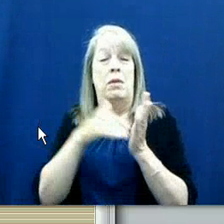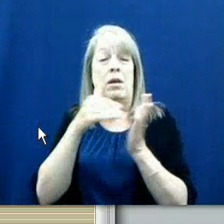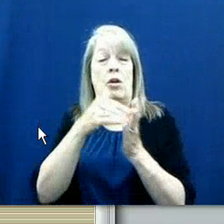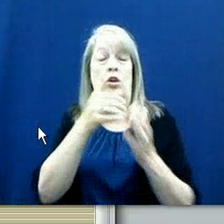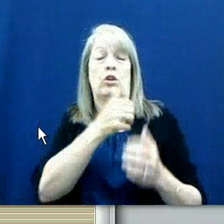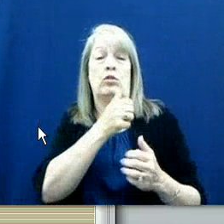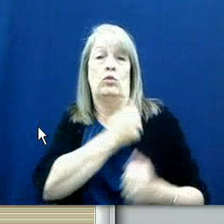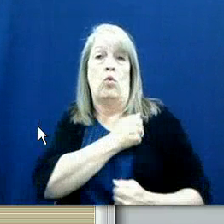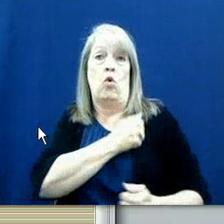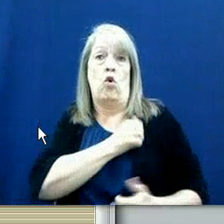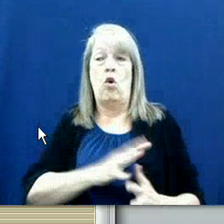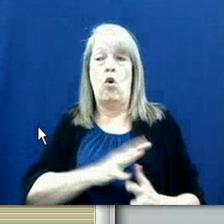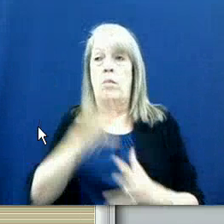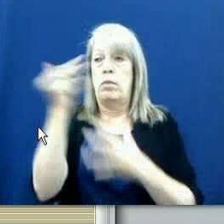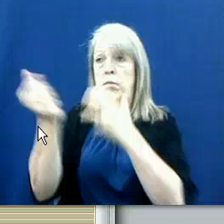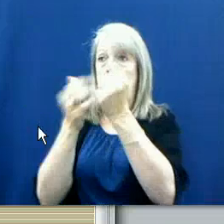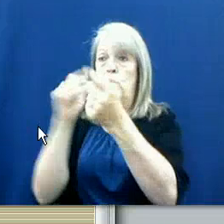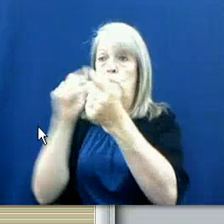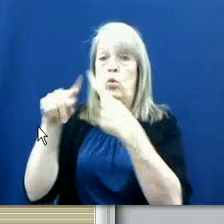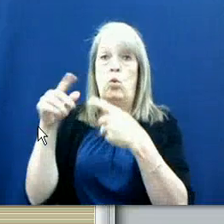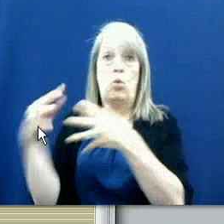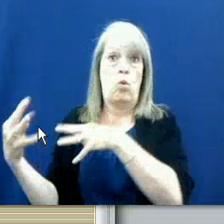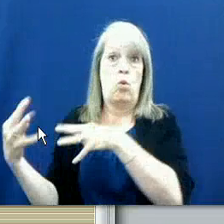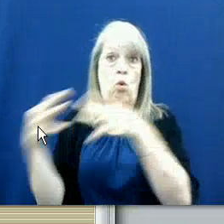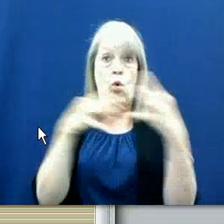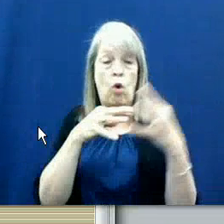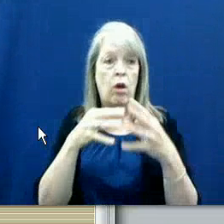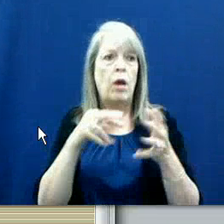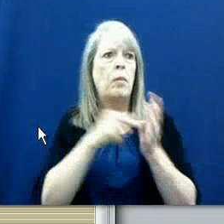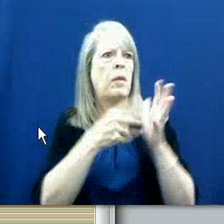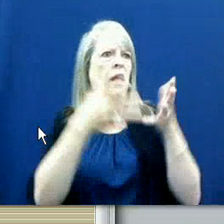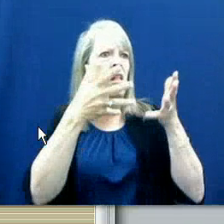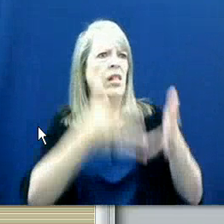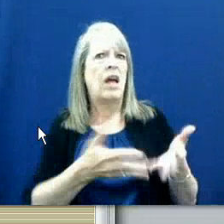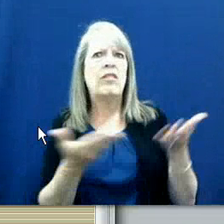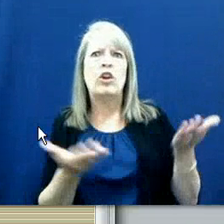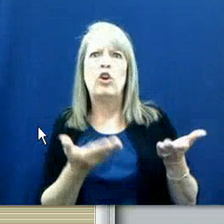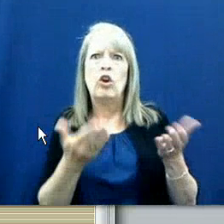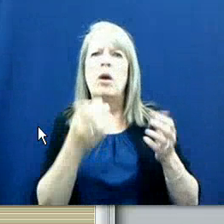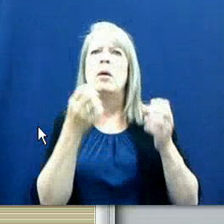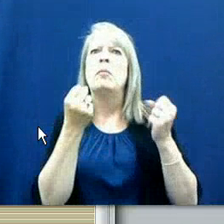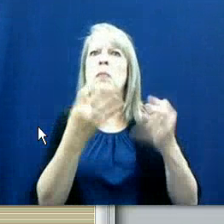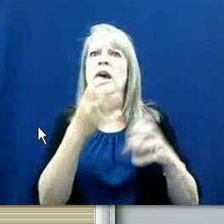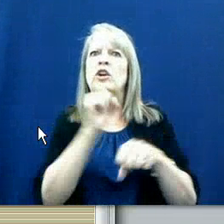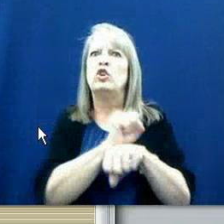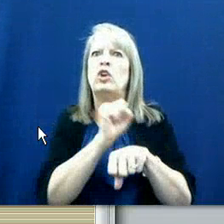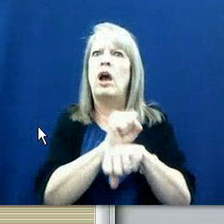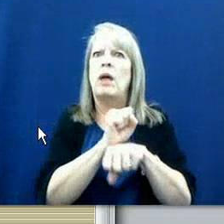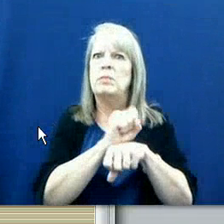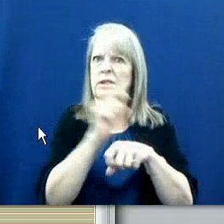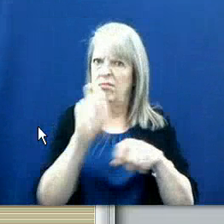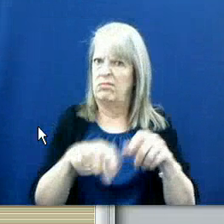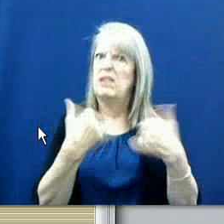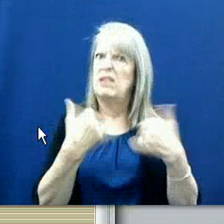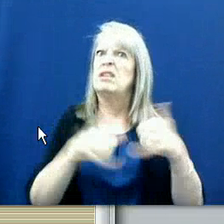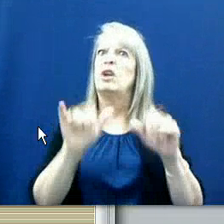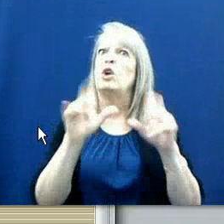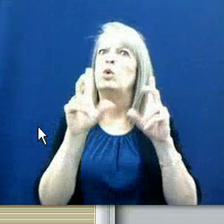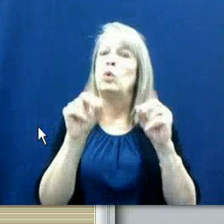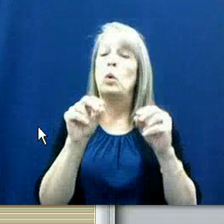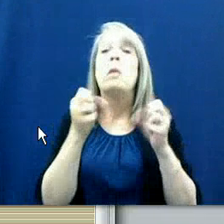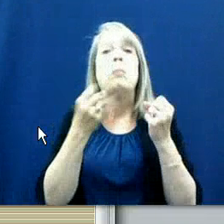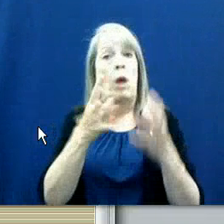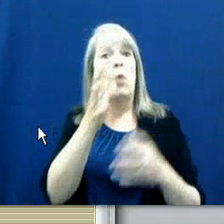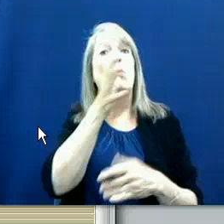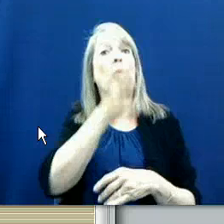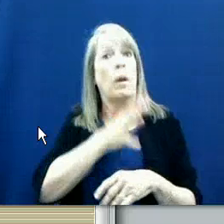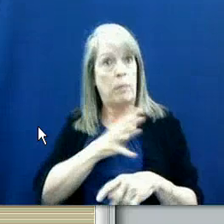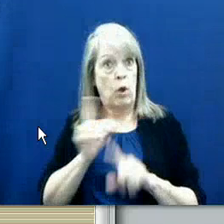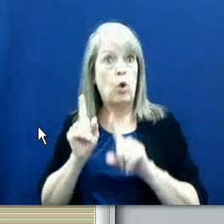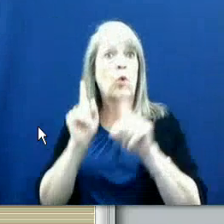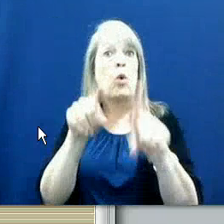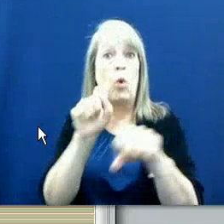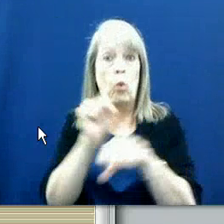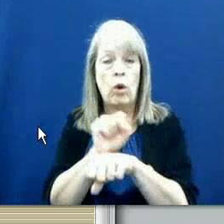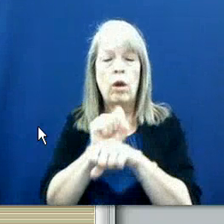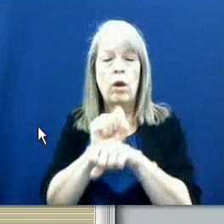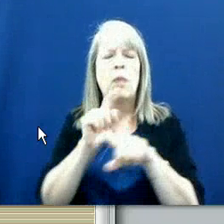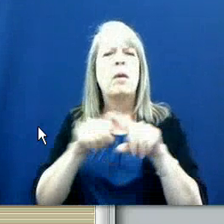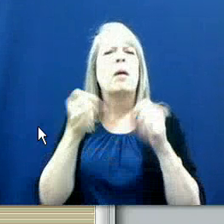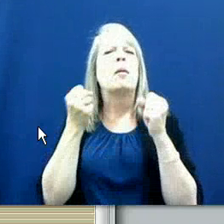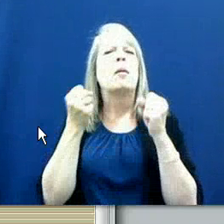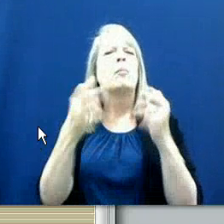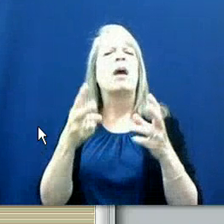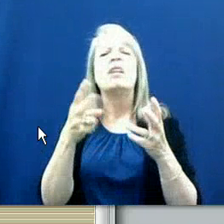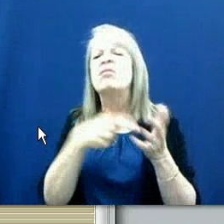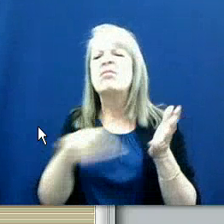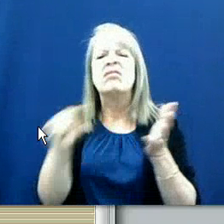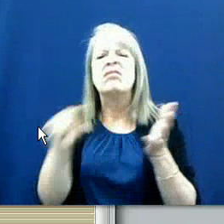they left behind jobs that still needed to be done. So millions of women went to work to help out, but many unskilled jobs